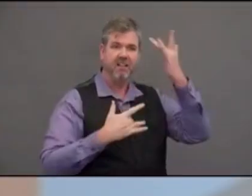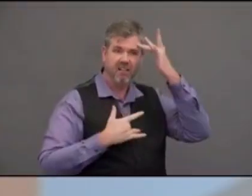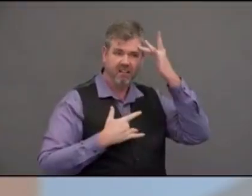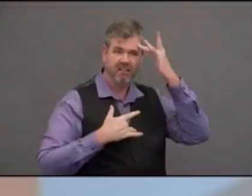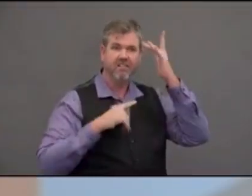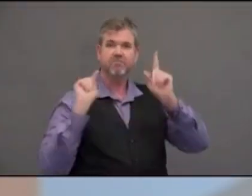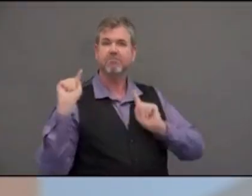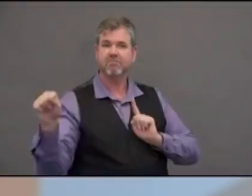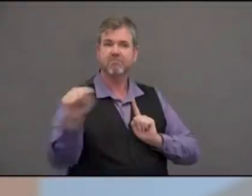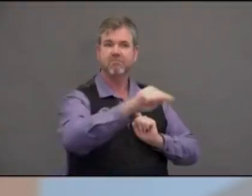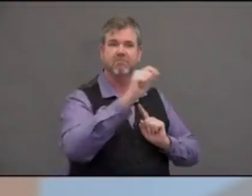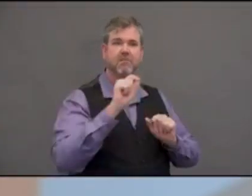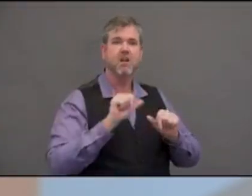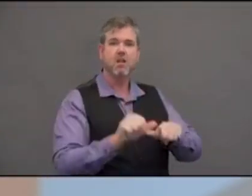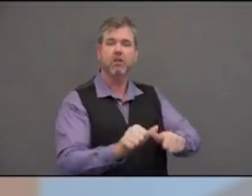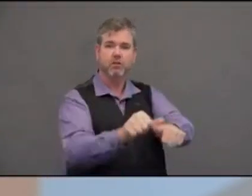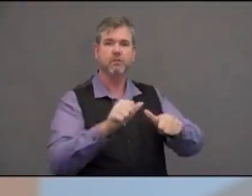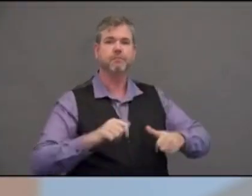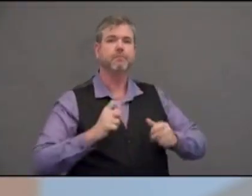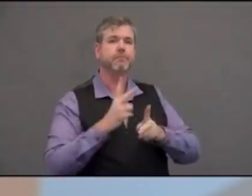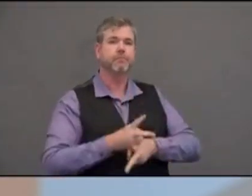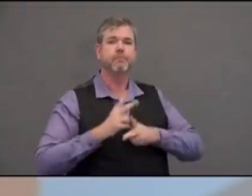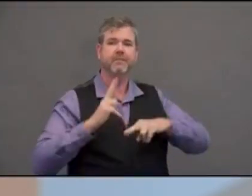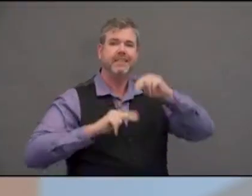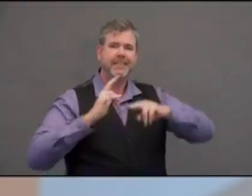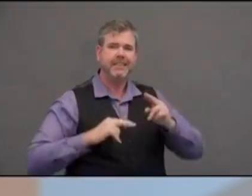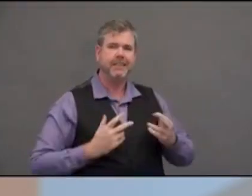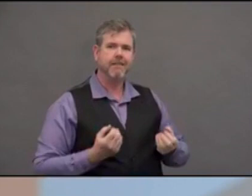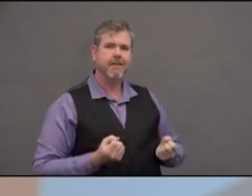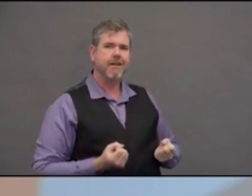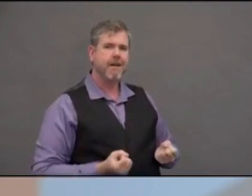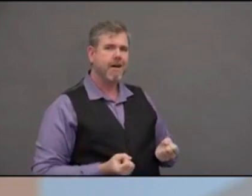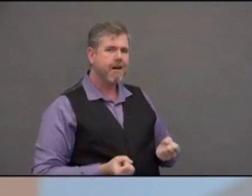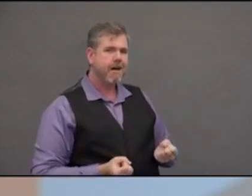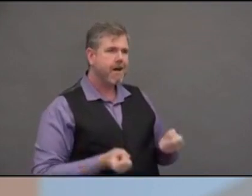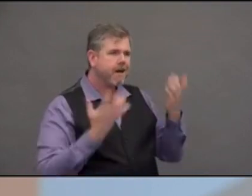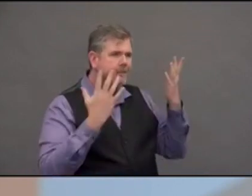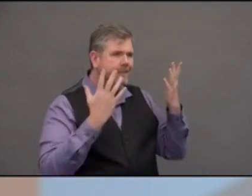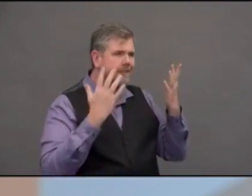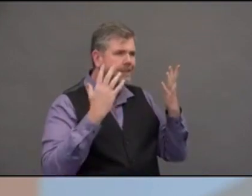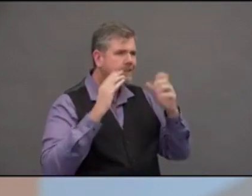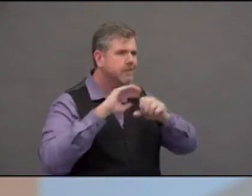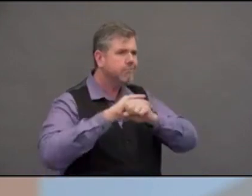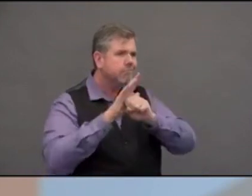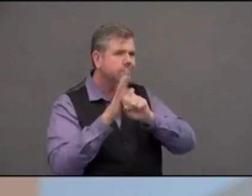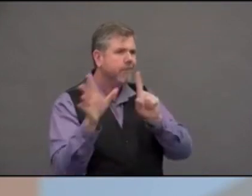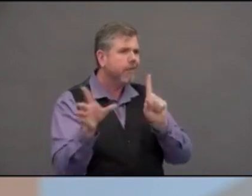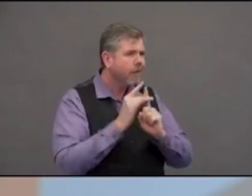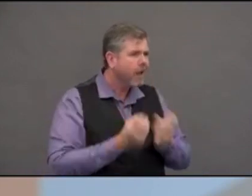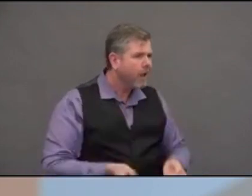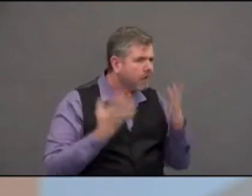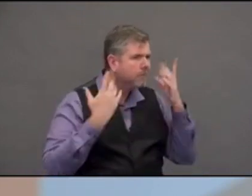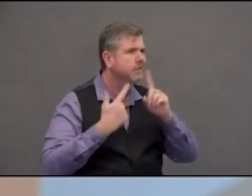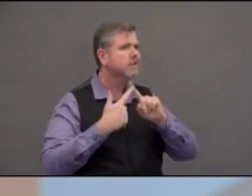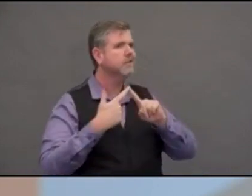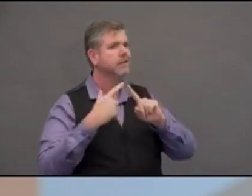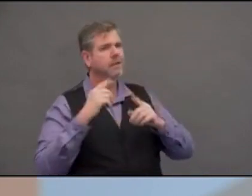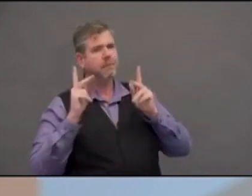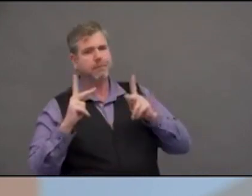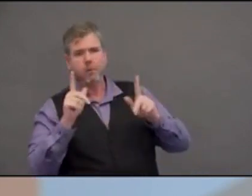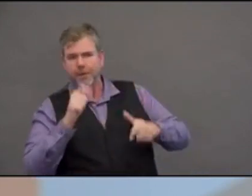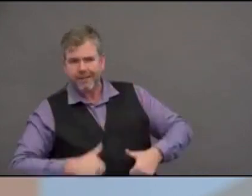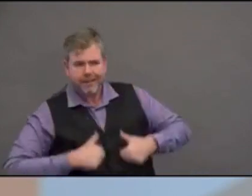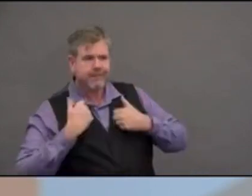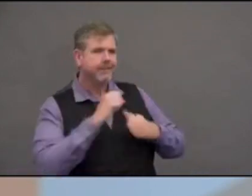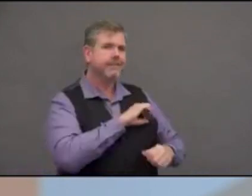cases of staff and residents that have been associated with a long-term care facility over time. You can also find the number of facilities